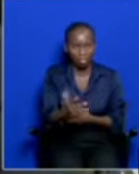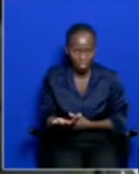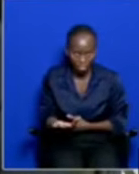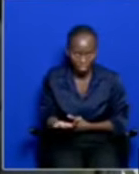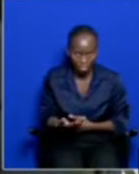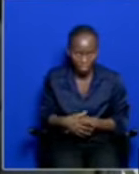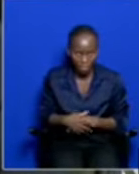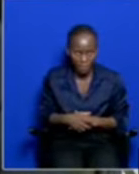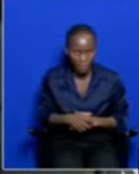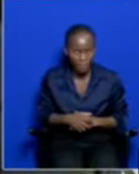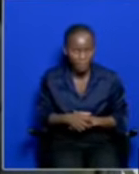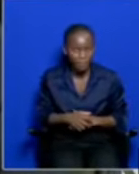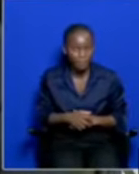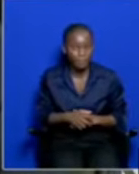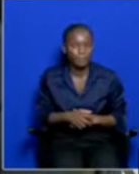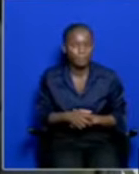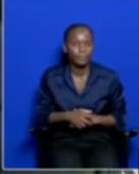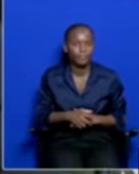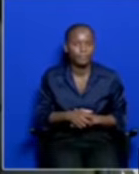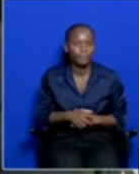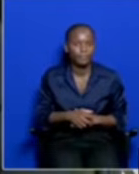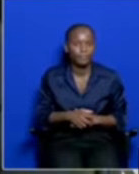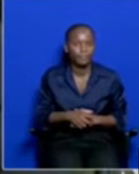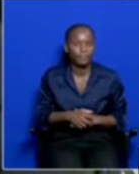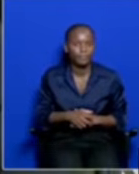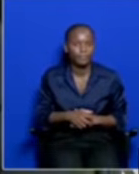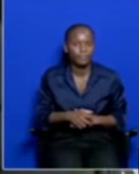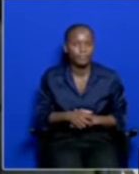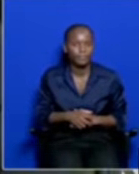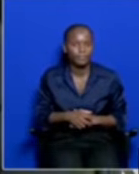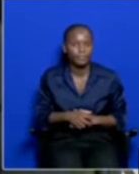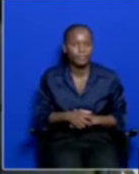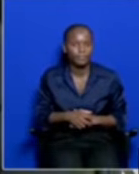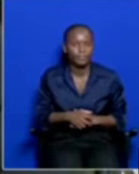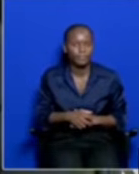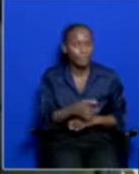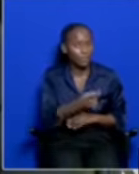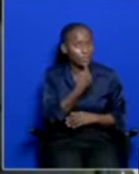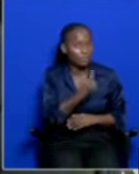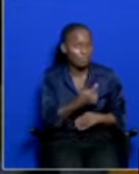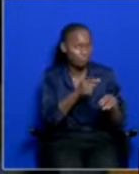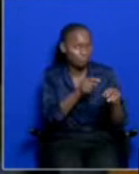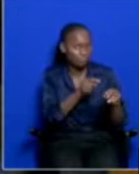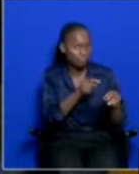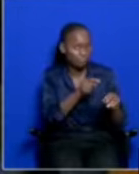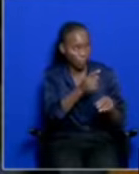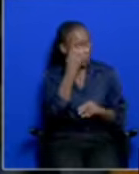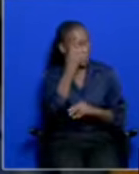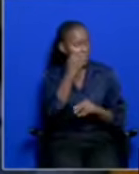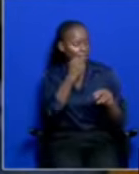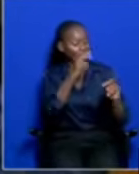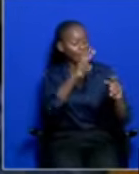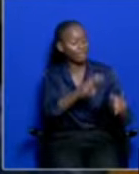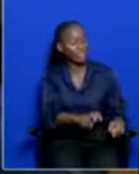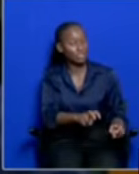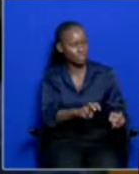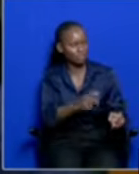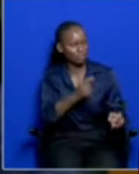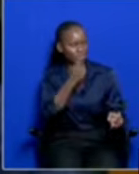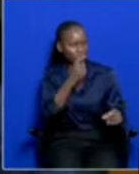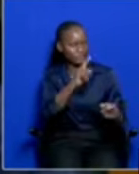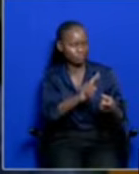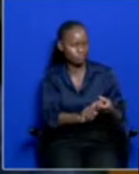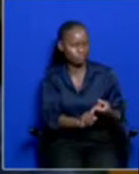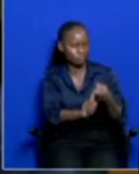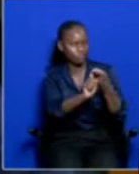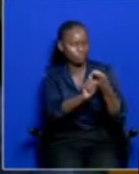investigation has stagnated at this stage? That's my sense when I go through what